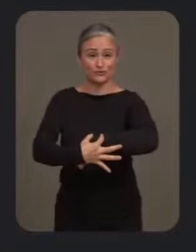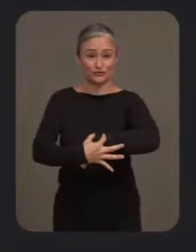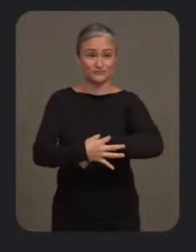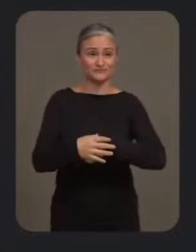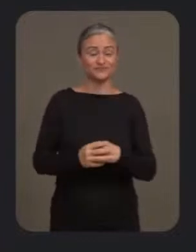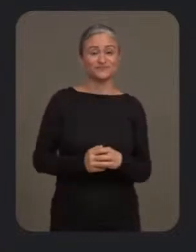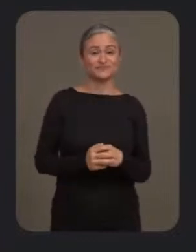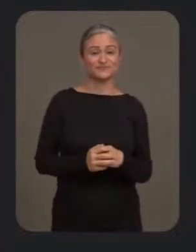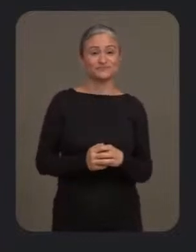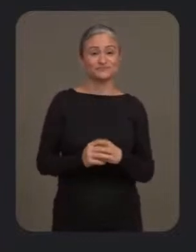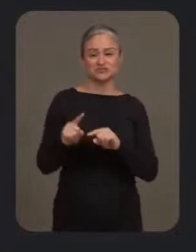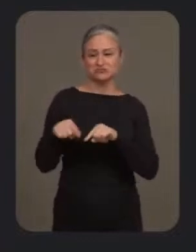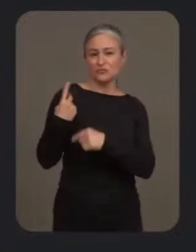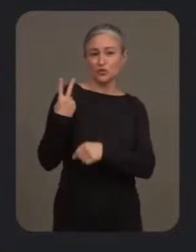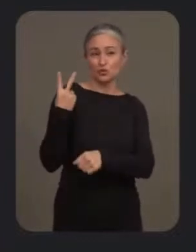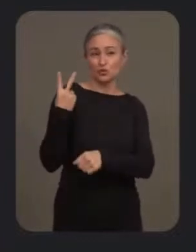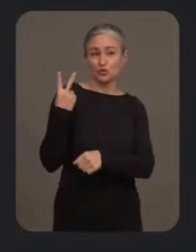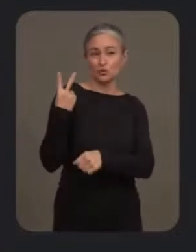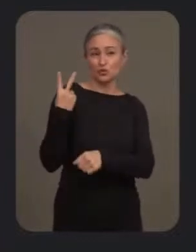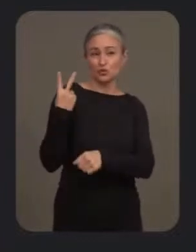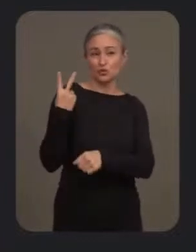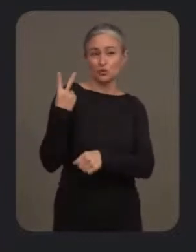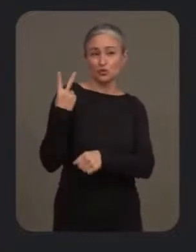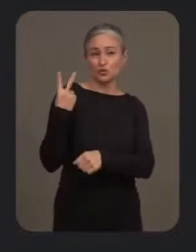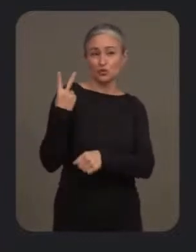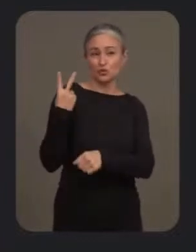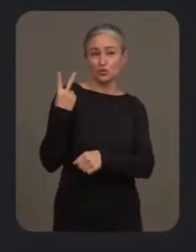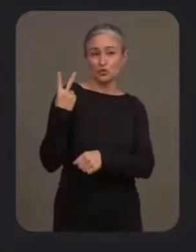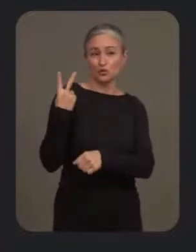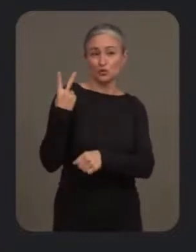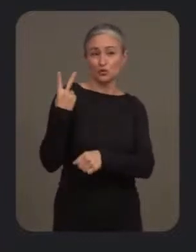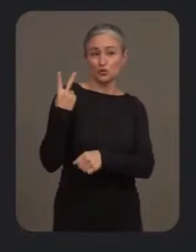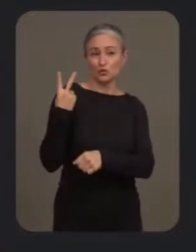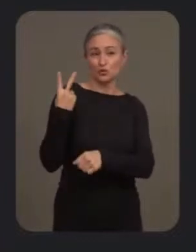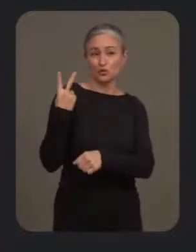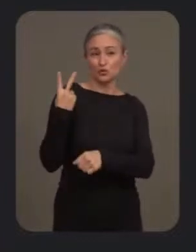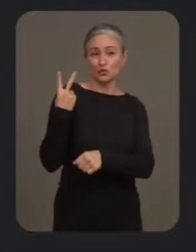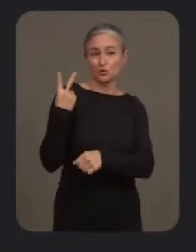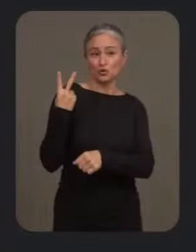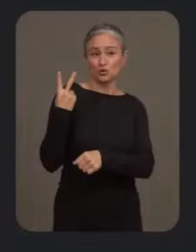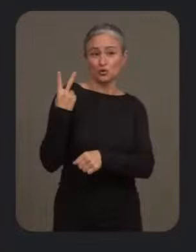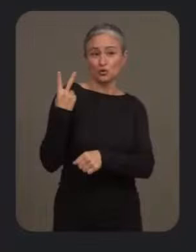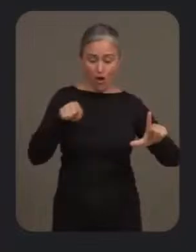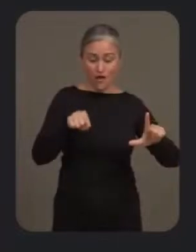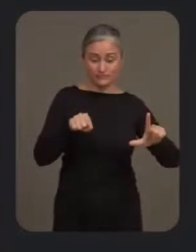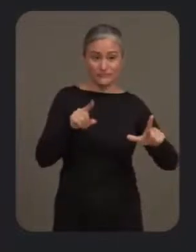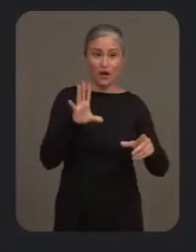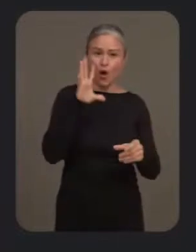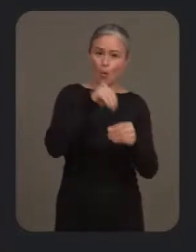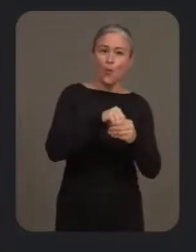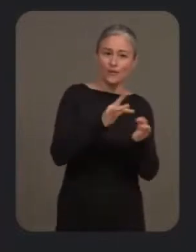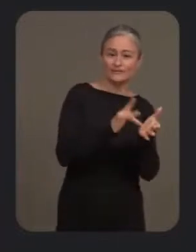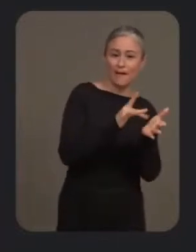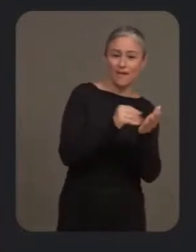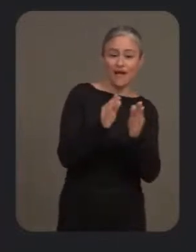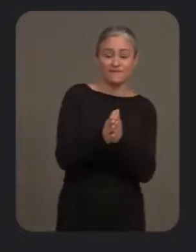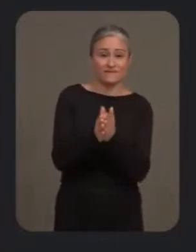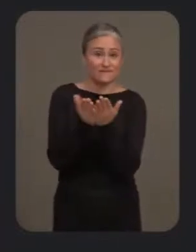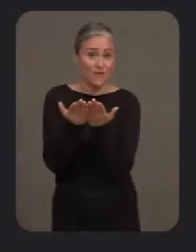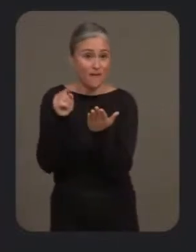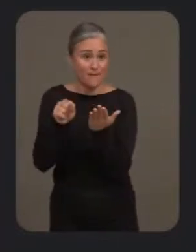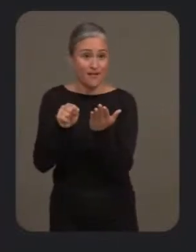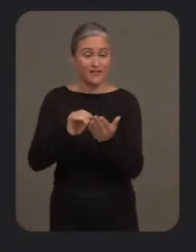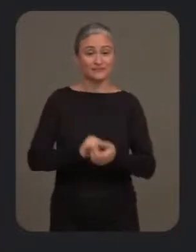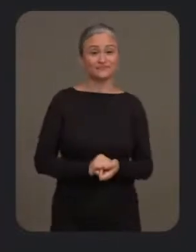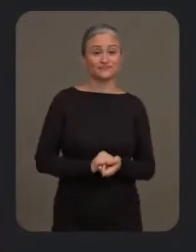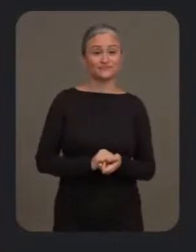watches. Over the last 2 years, we've redesigned the experience on large screens, including tablets and